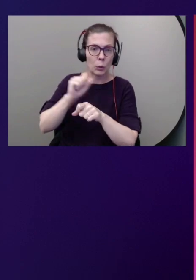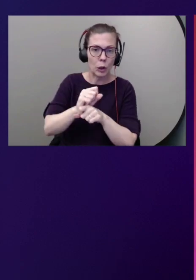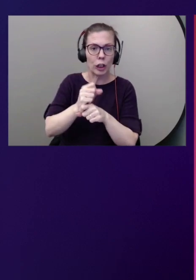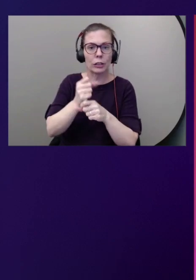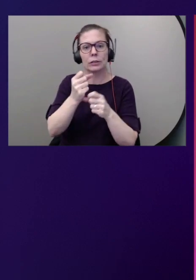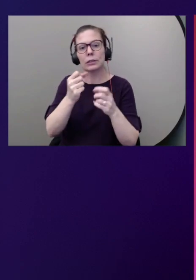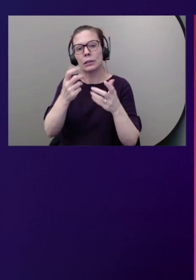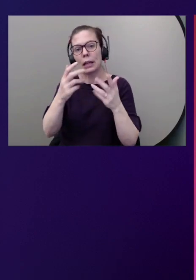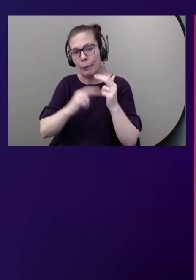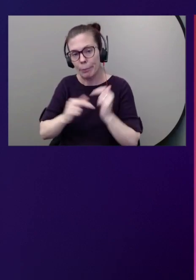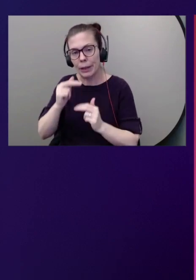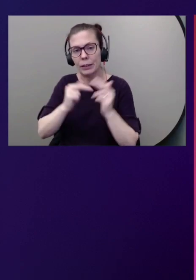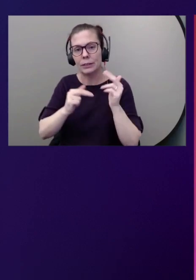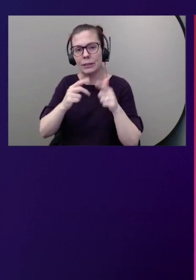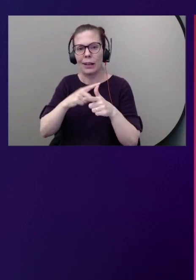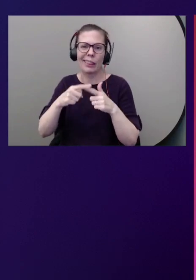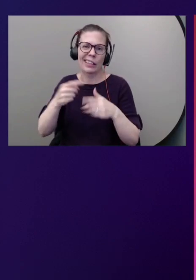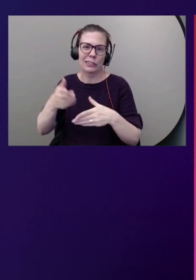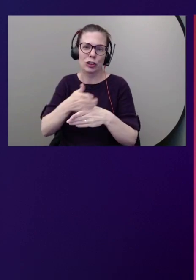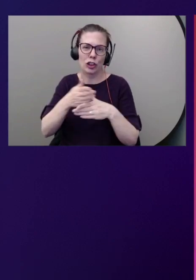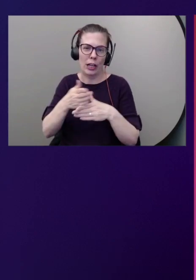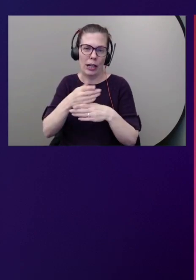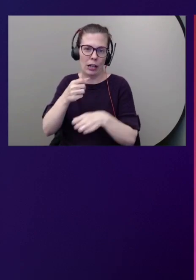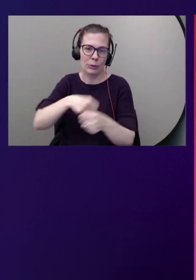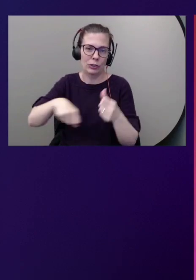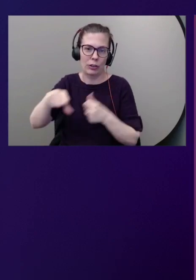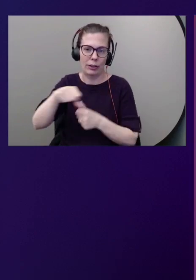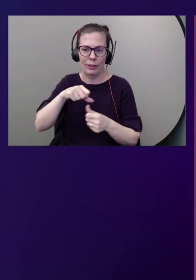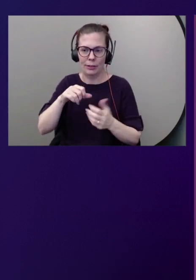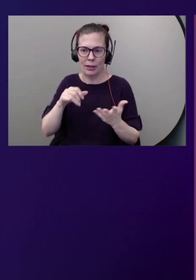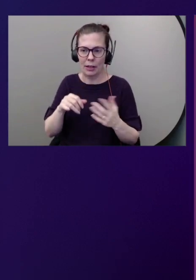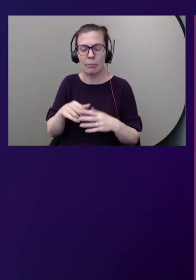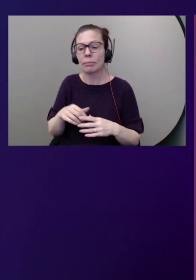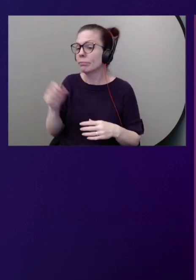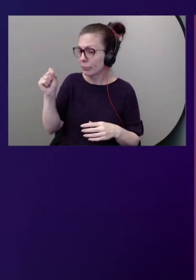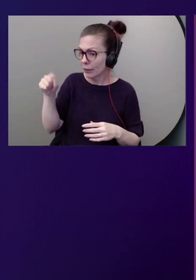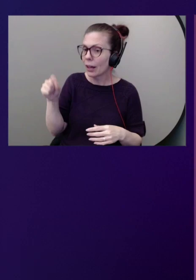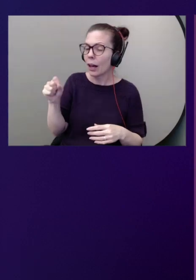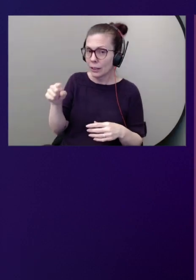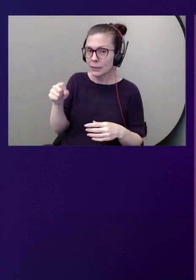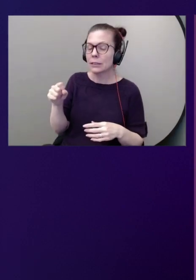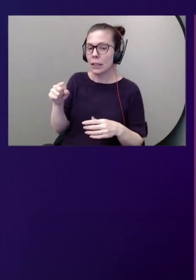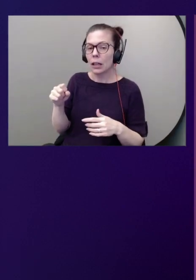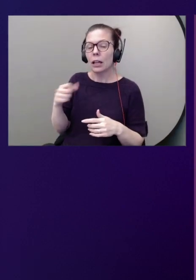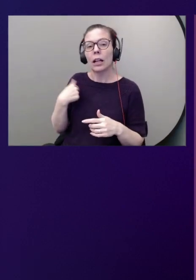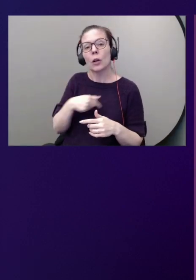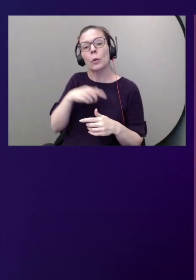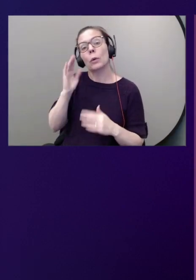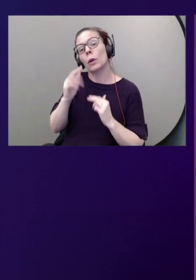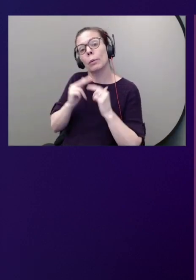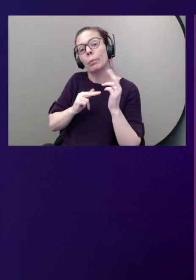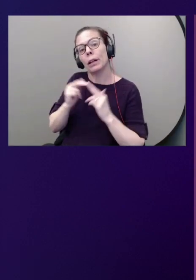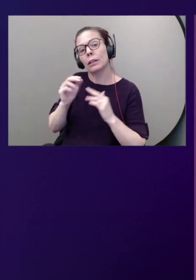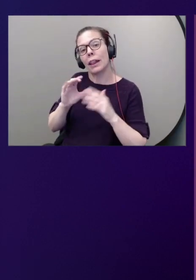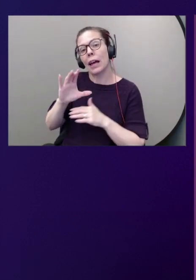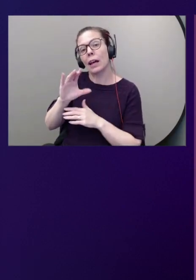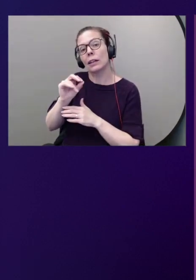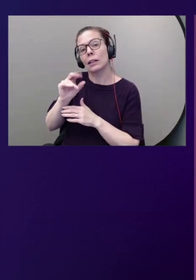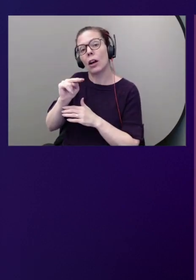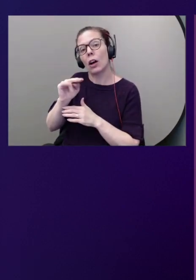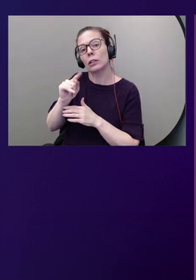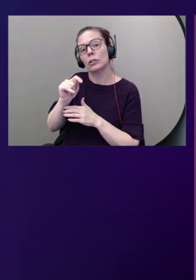want to build them and then share is what we're all about. Yeah, and then we're going to build the construct today,